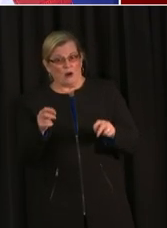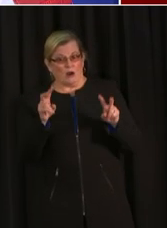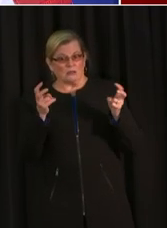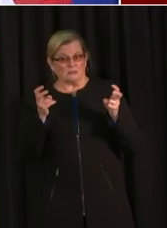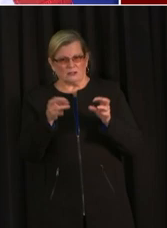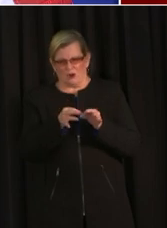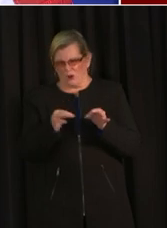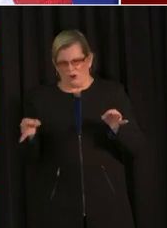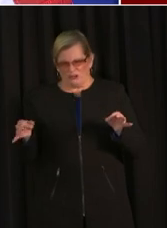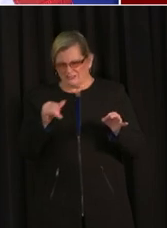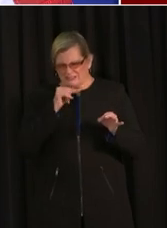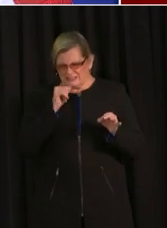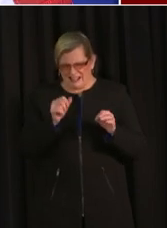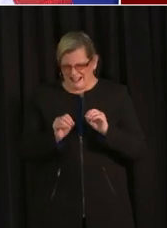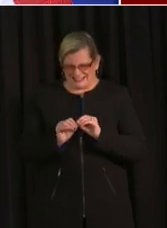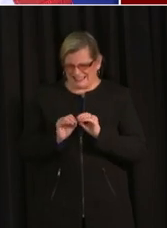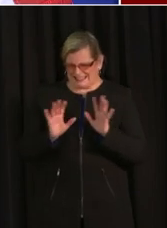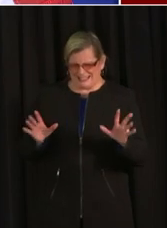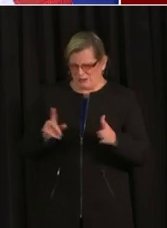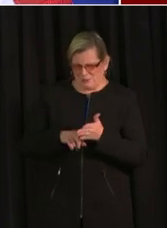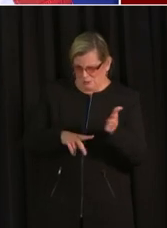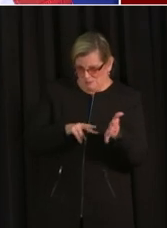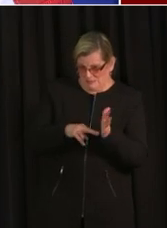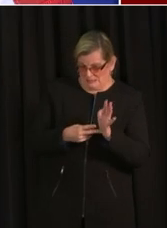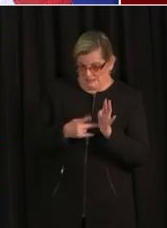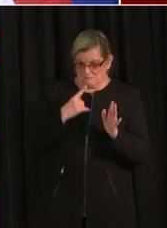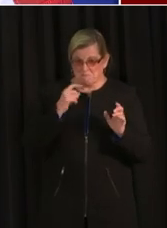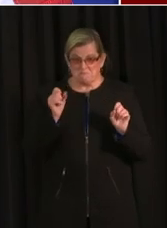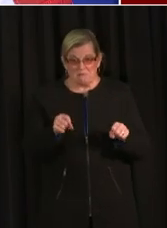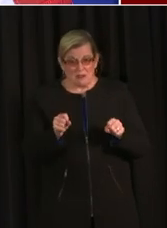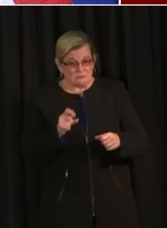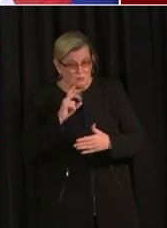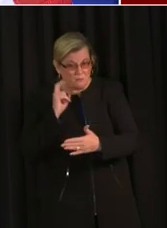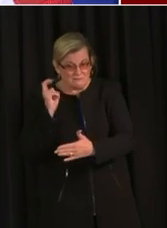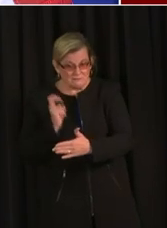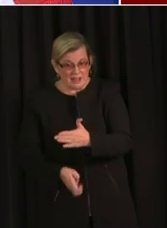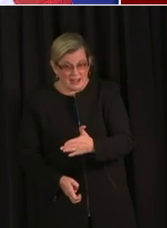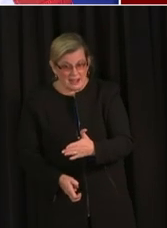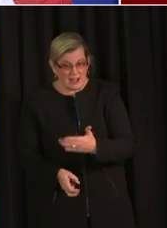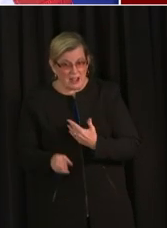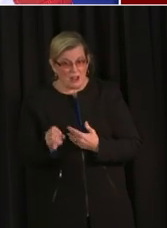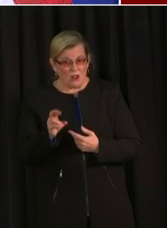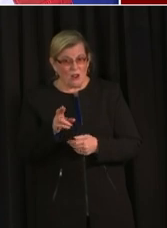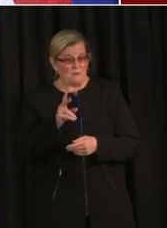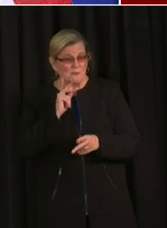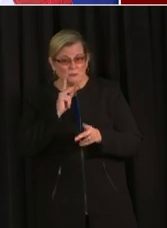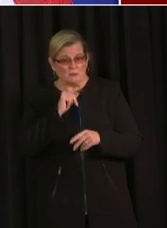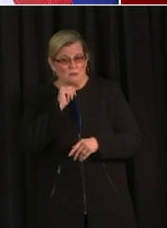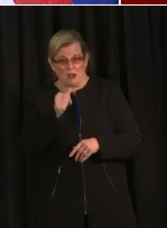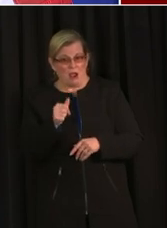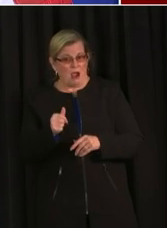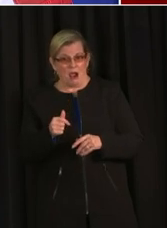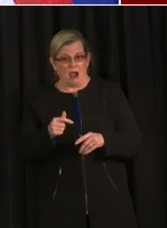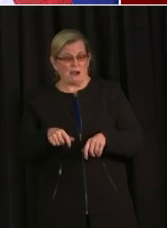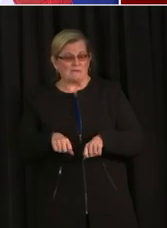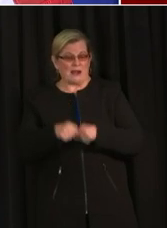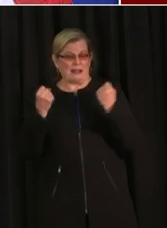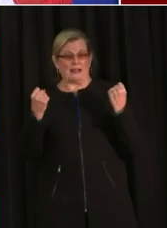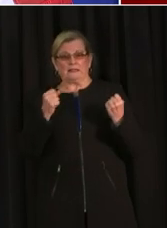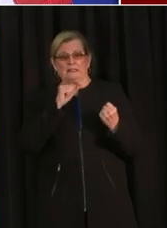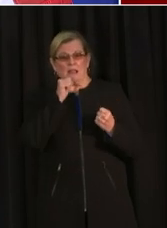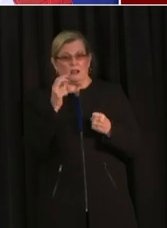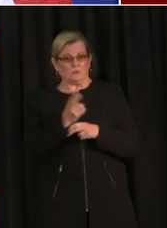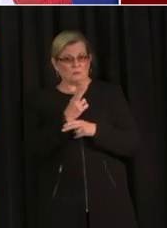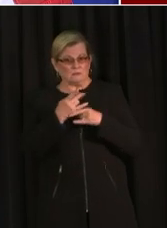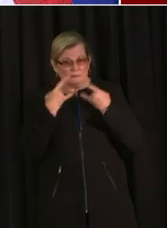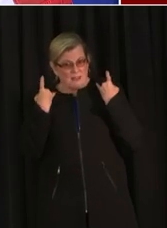actually say what that is. Is there a possible fine associated with this if people violate it or anything?